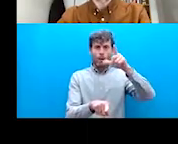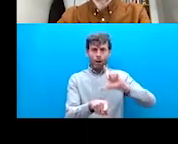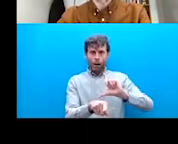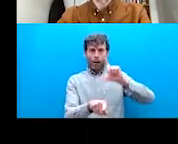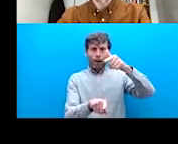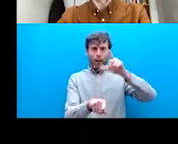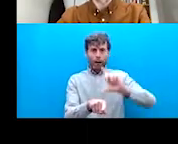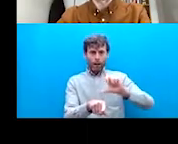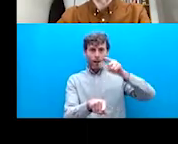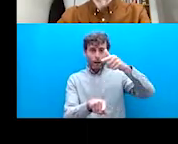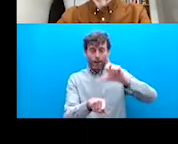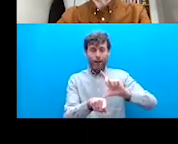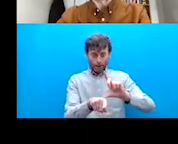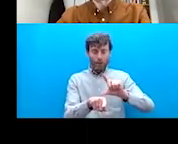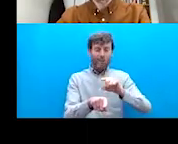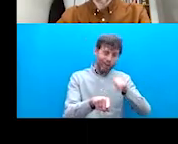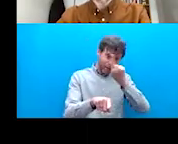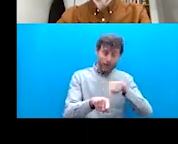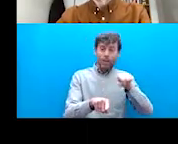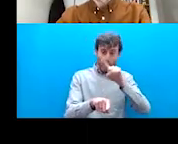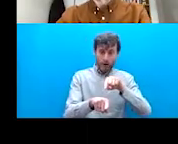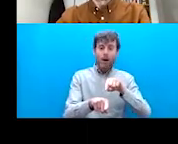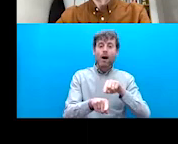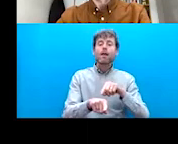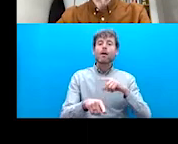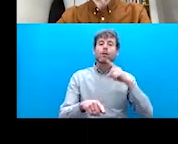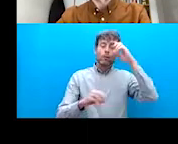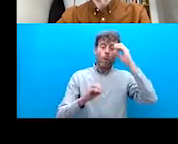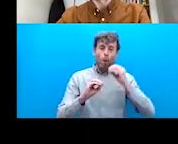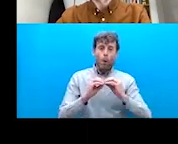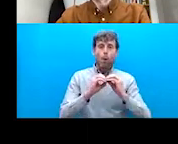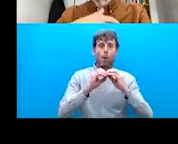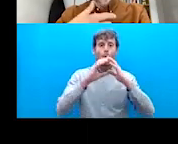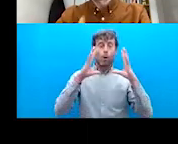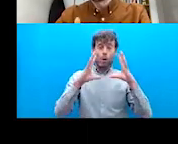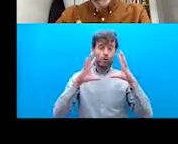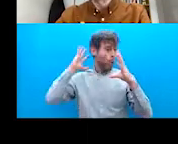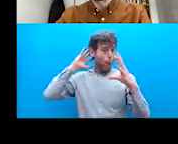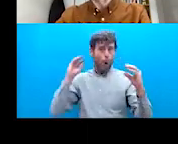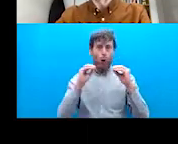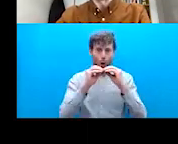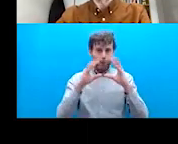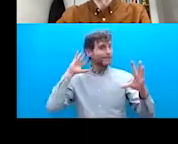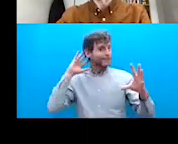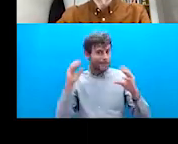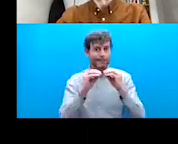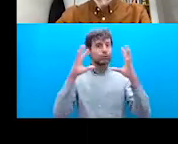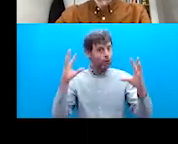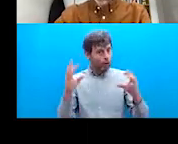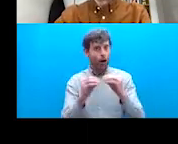our capacity to assign compositional and non-compositional meanings to the same expressions in